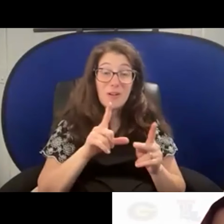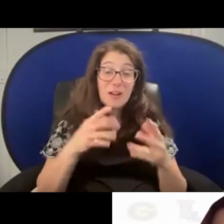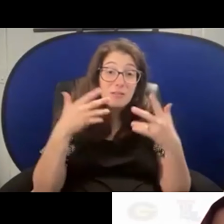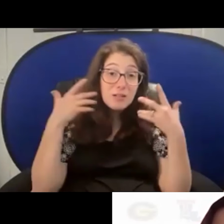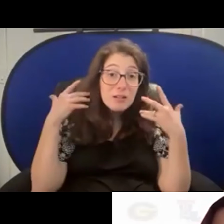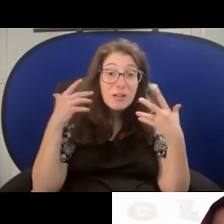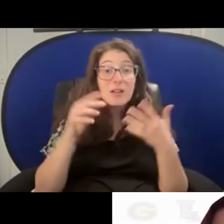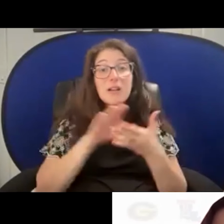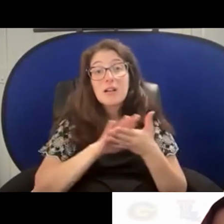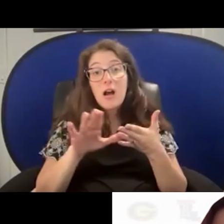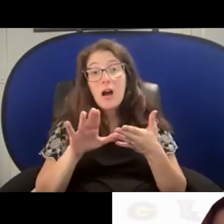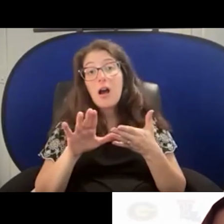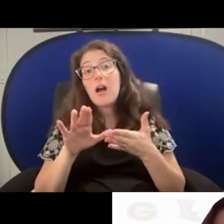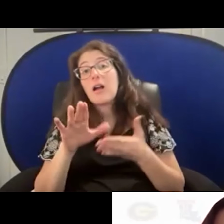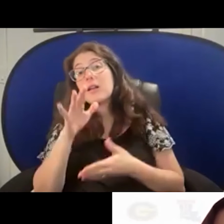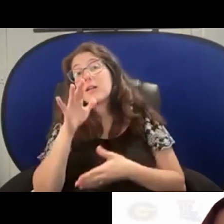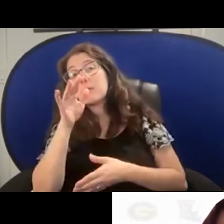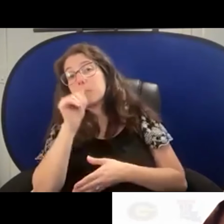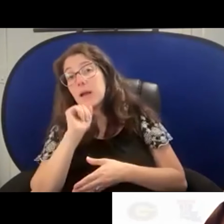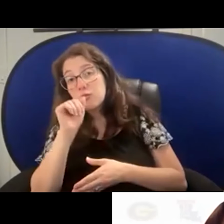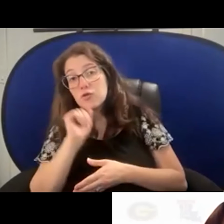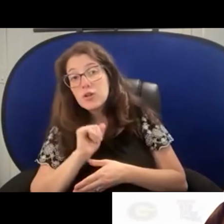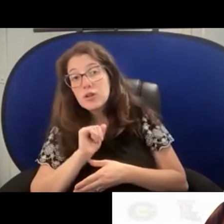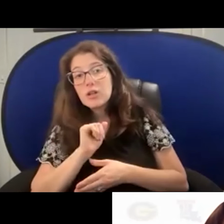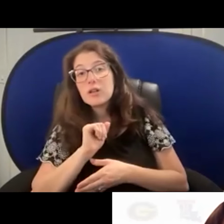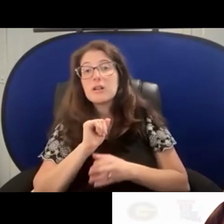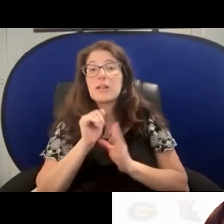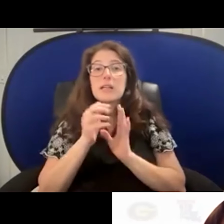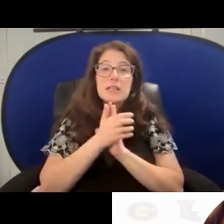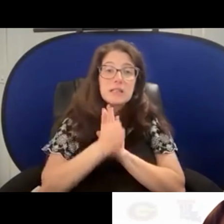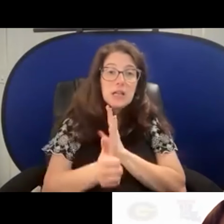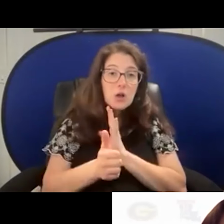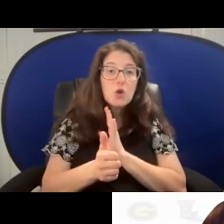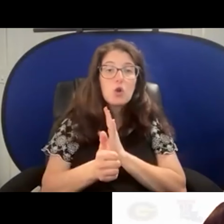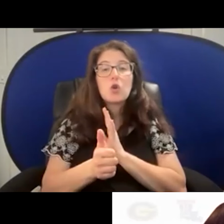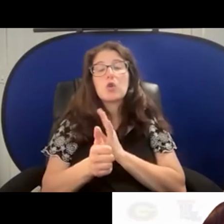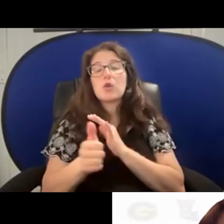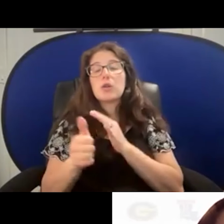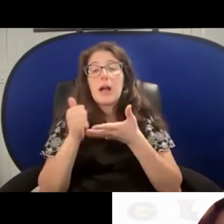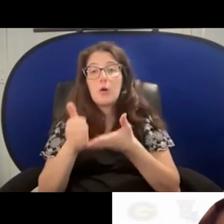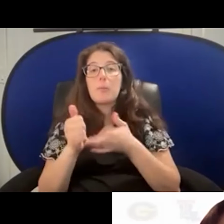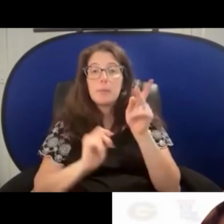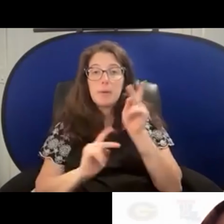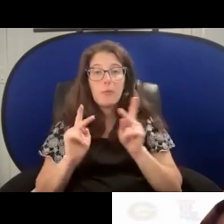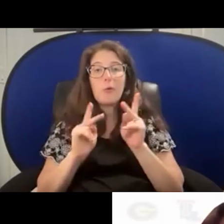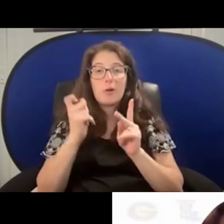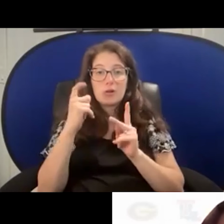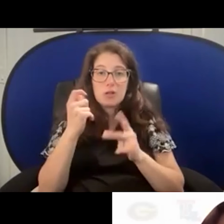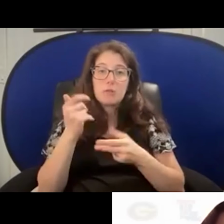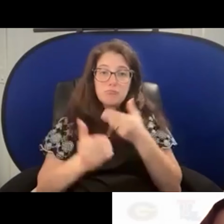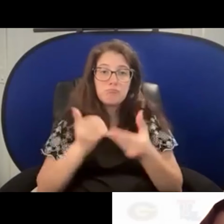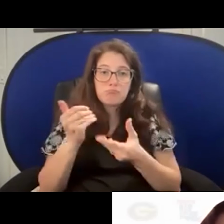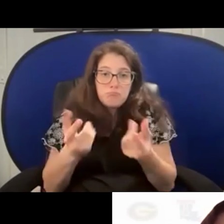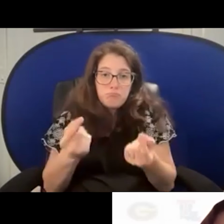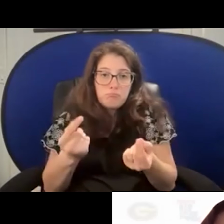see, incredibly patient and very good at walking people step by step through things.